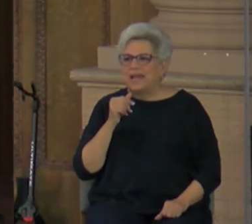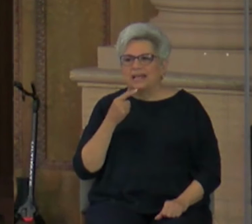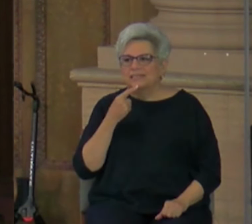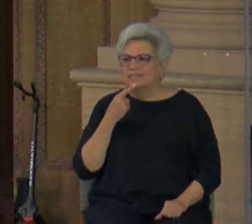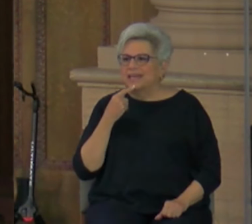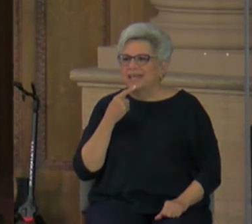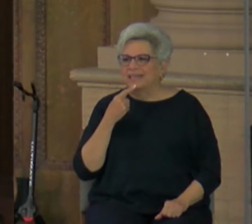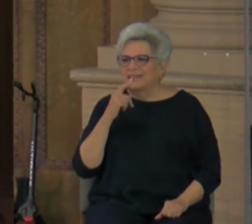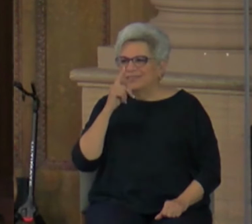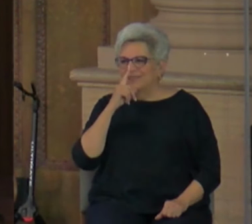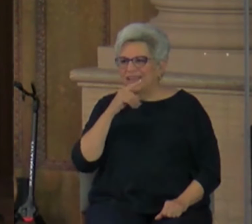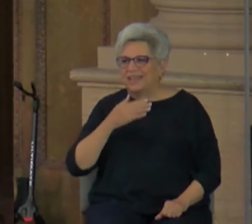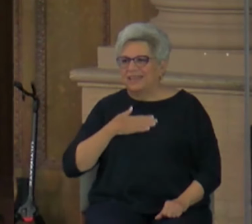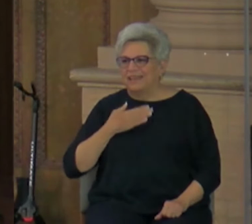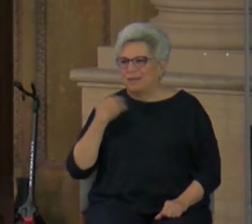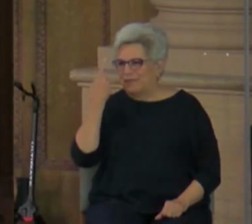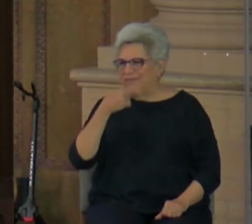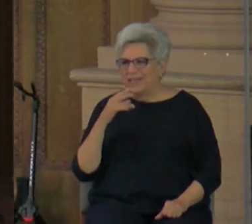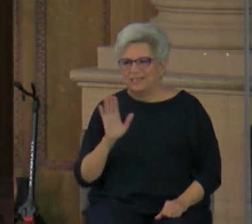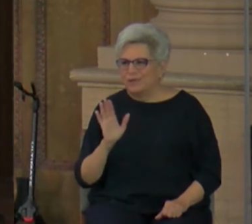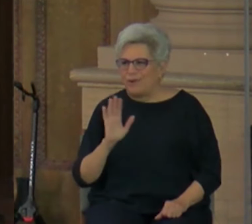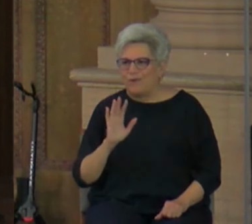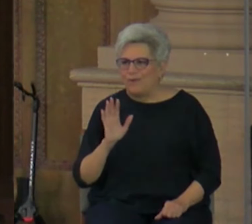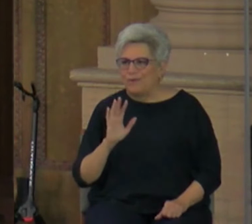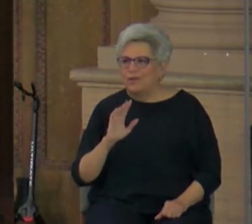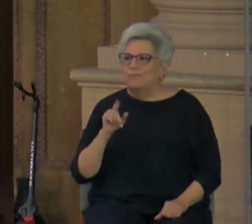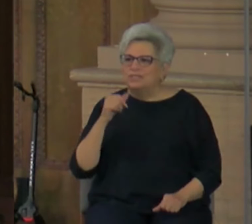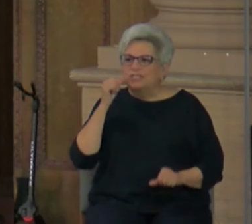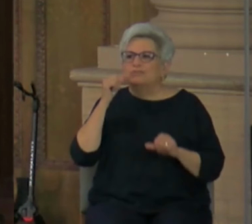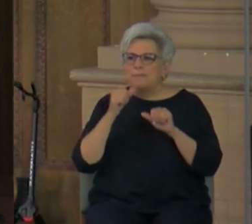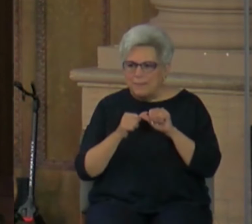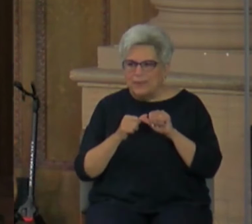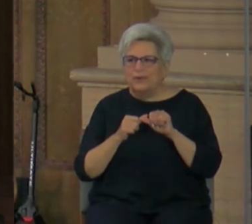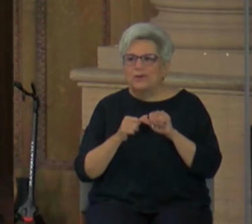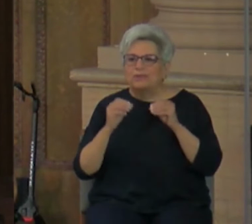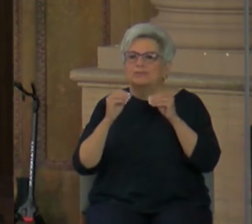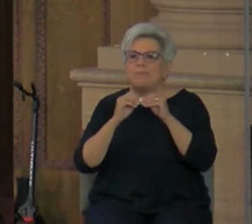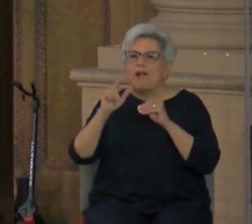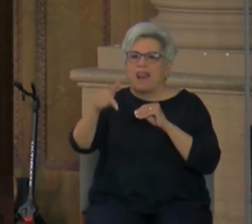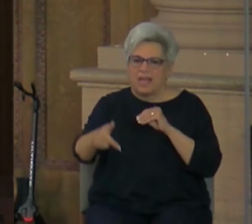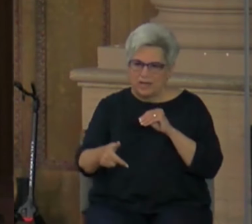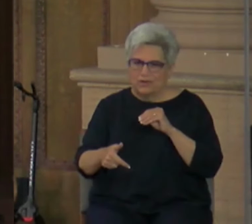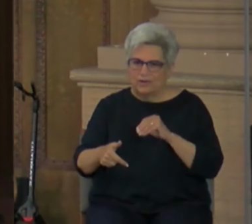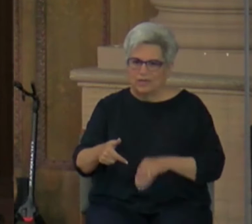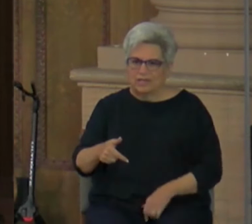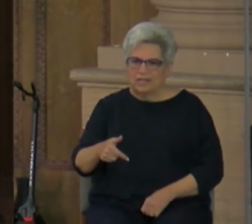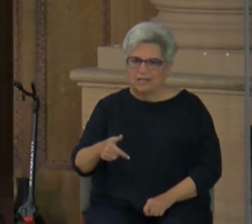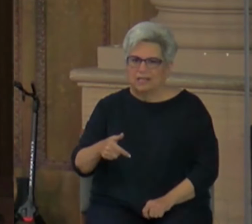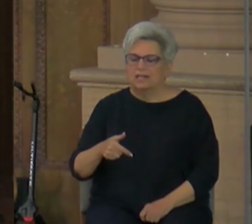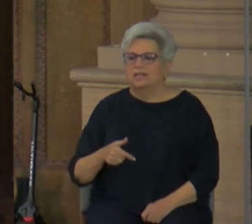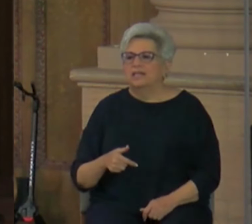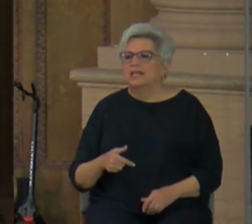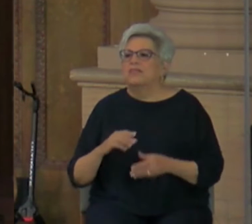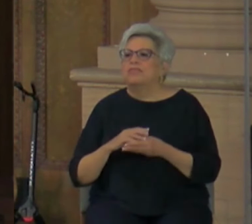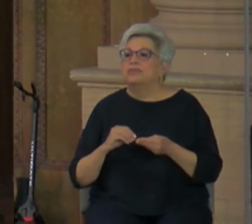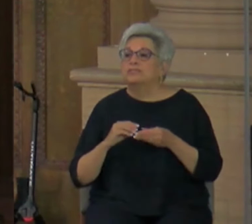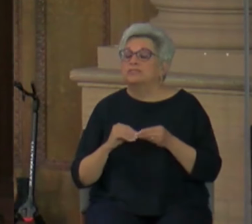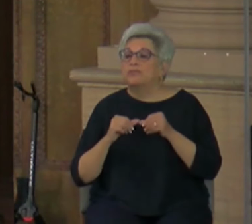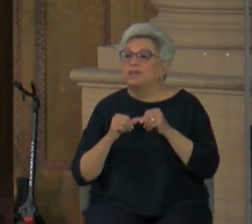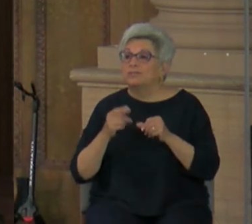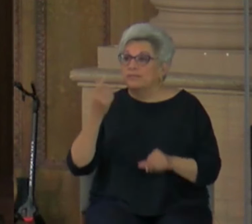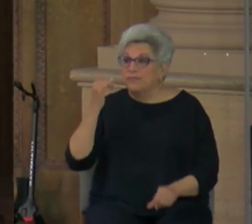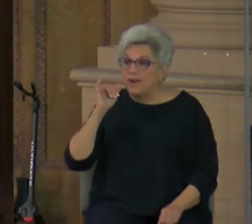proper perspective. We do need to see it as having its place in a story that goes on forever. Because the way that all of